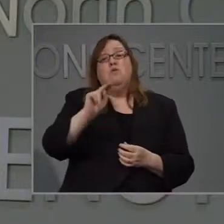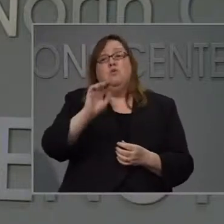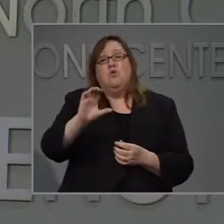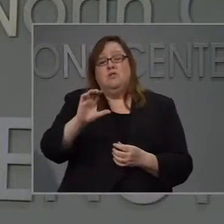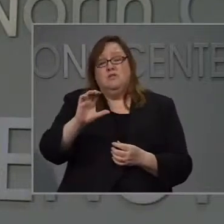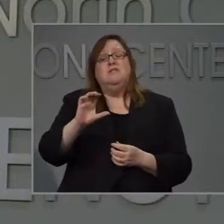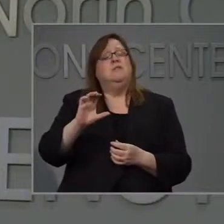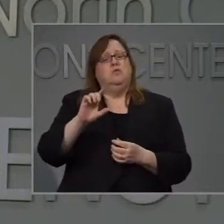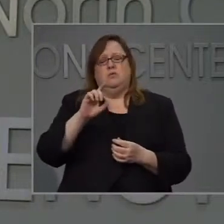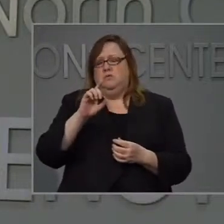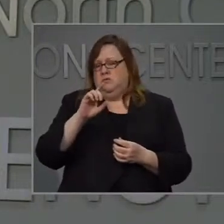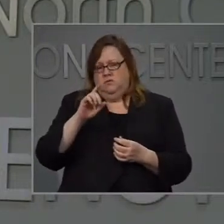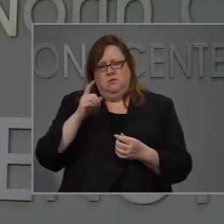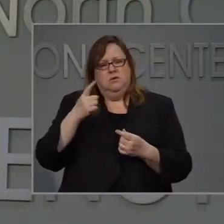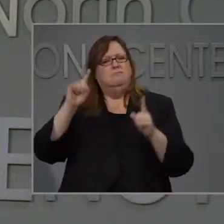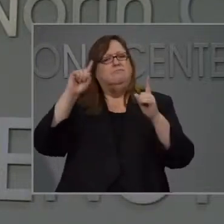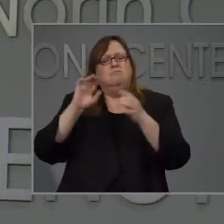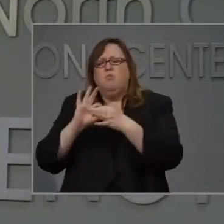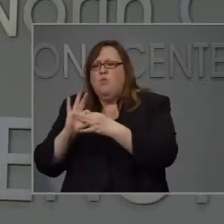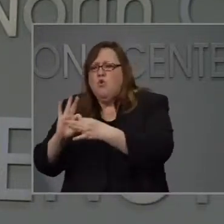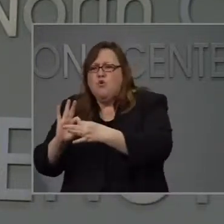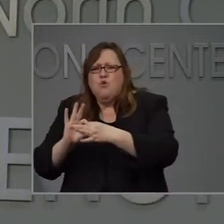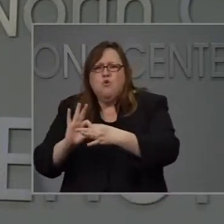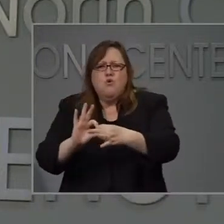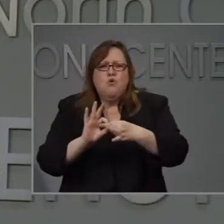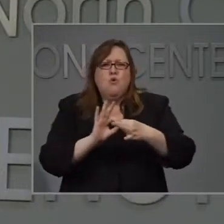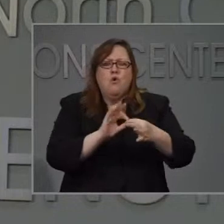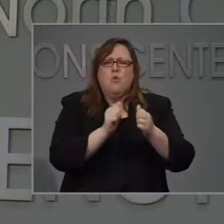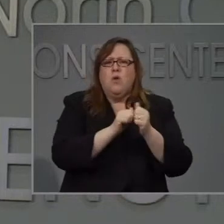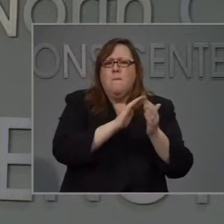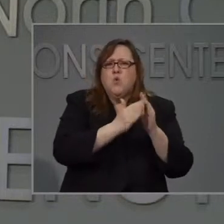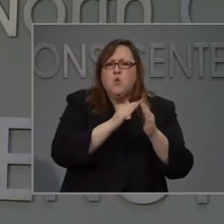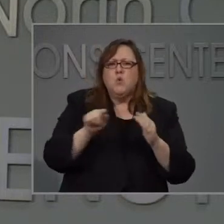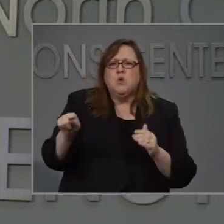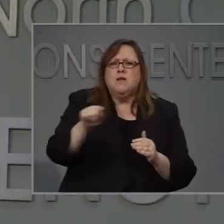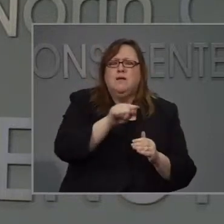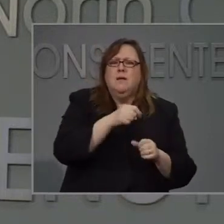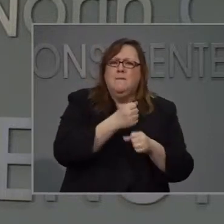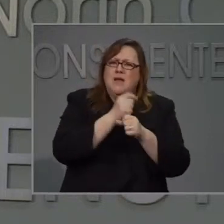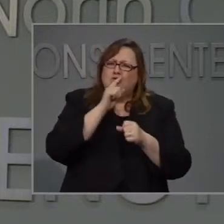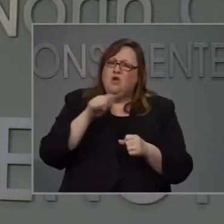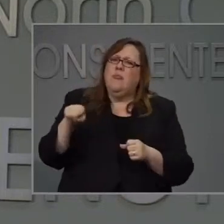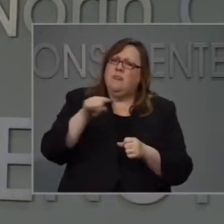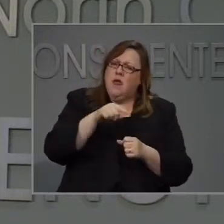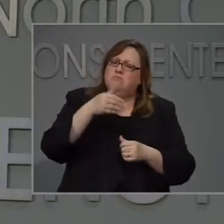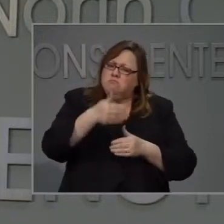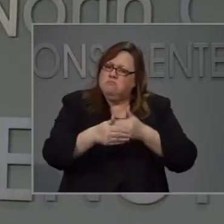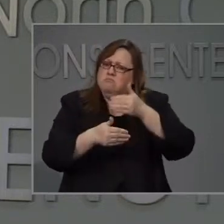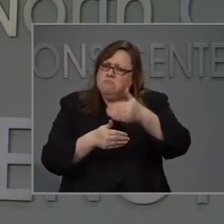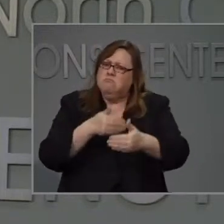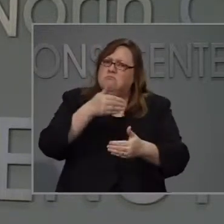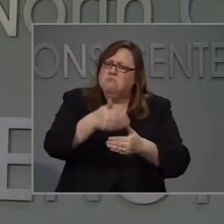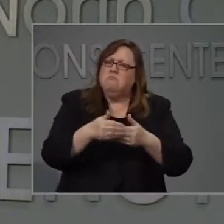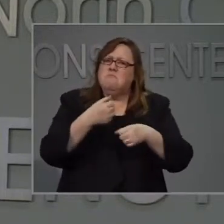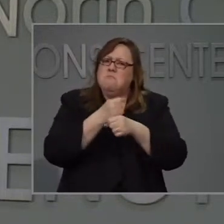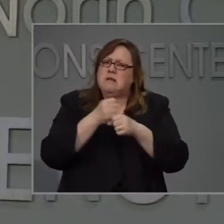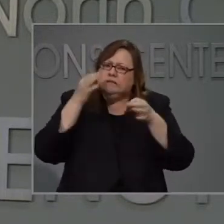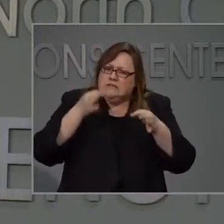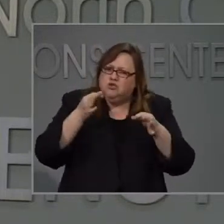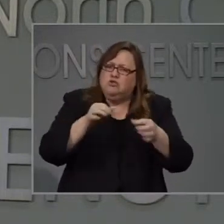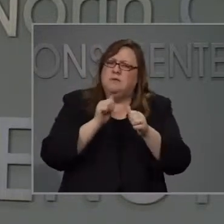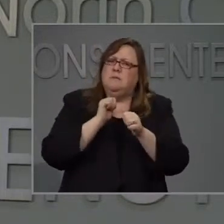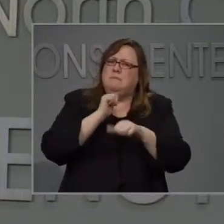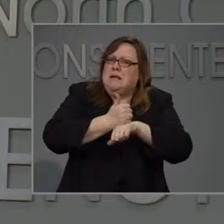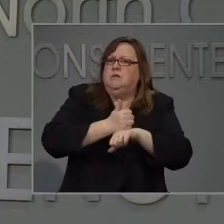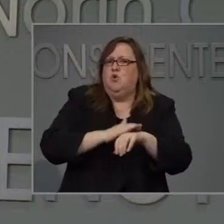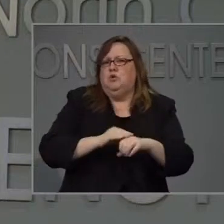have worked with people in their community to make sure they're taking the safest steps forward to protect themselves